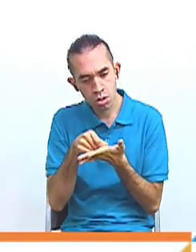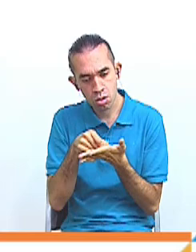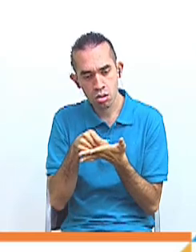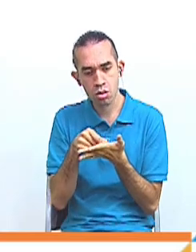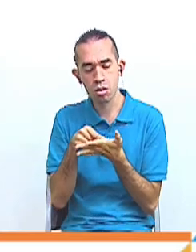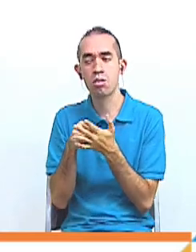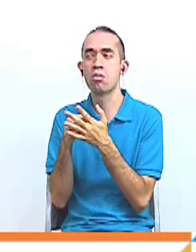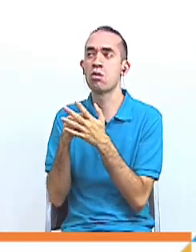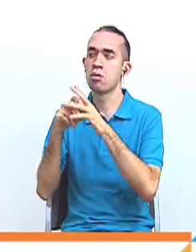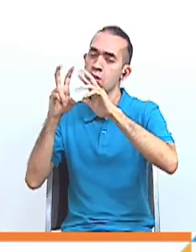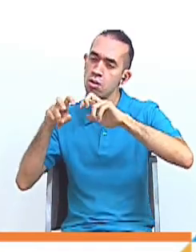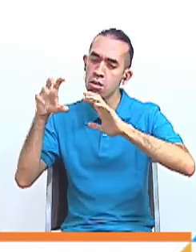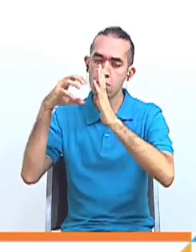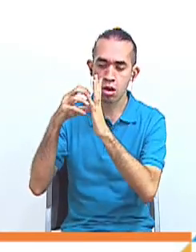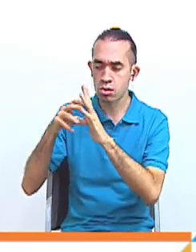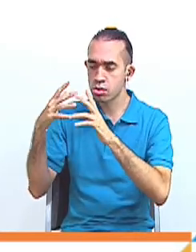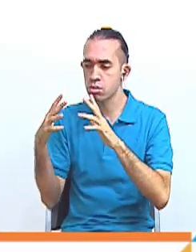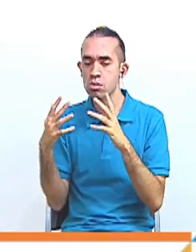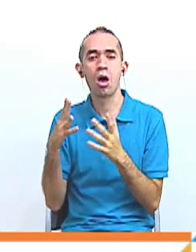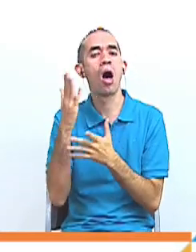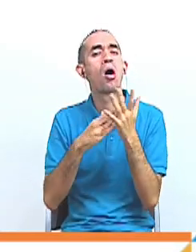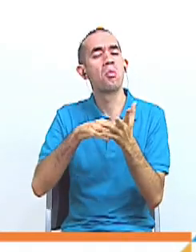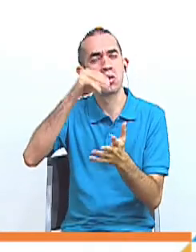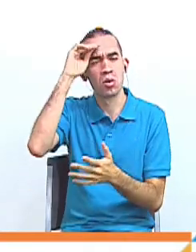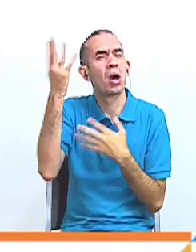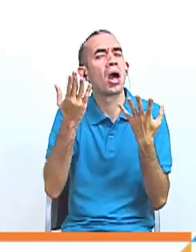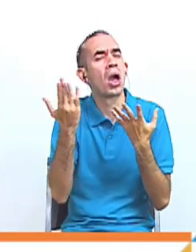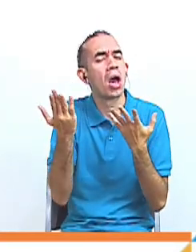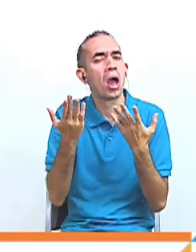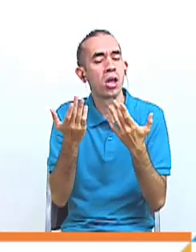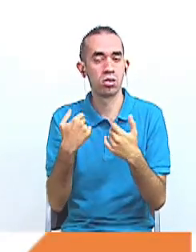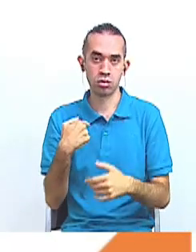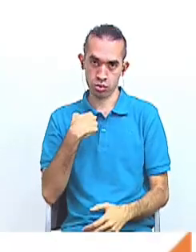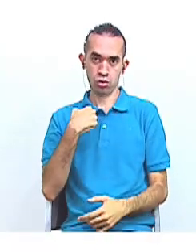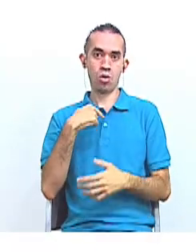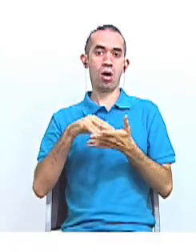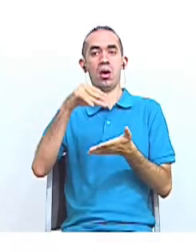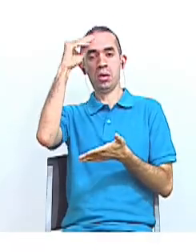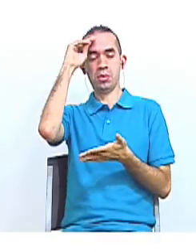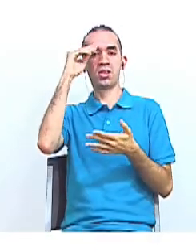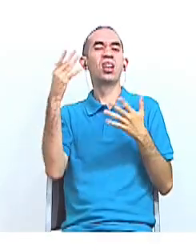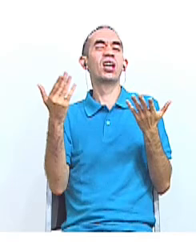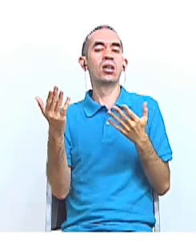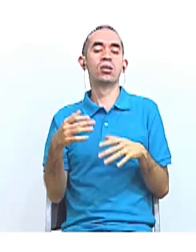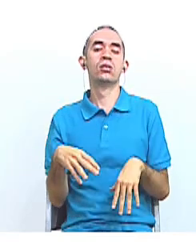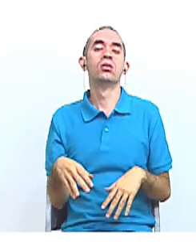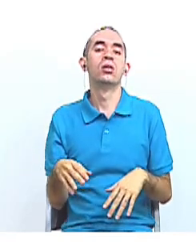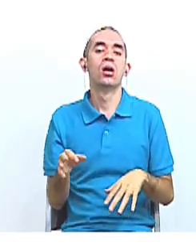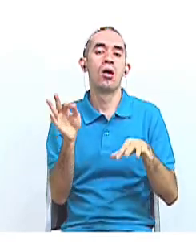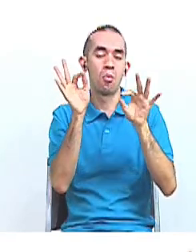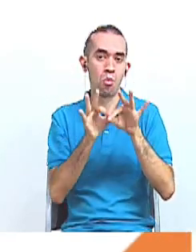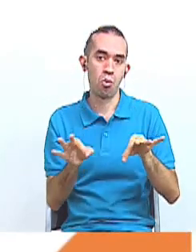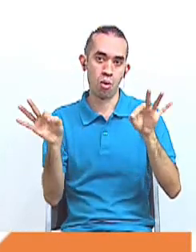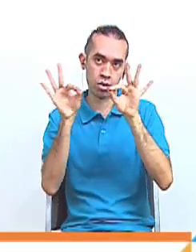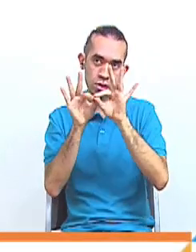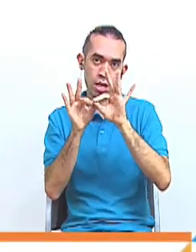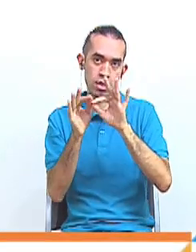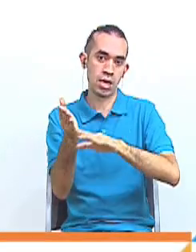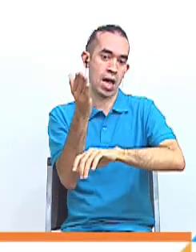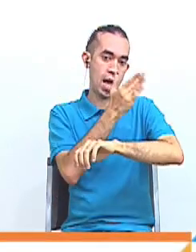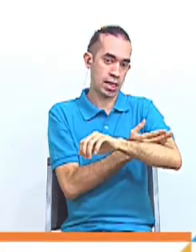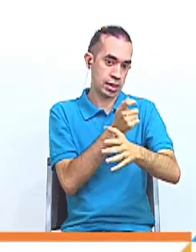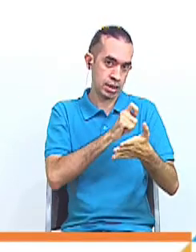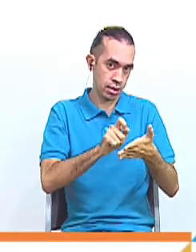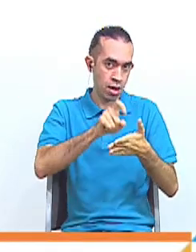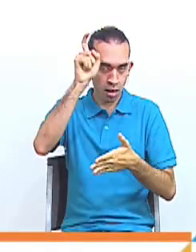examined the text. What did you learn? Let me tell you that I learned that it's very important to plan before writing. That's one of